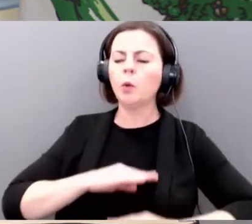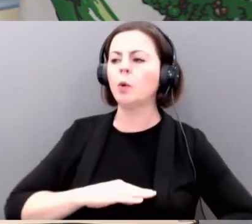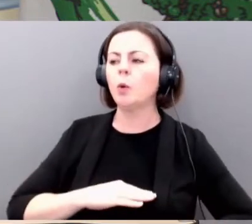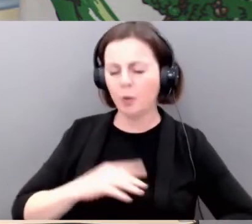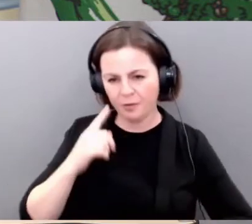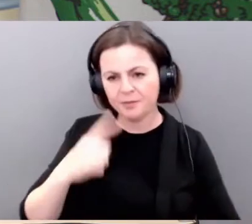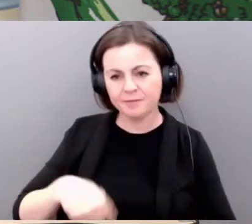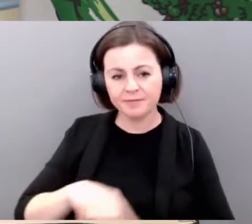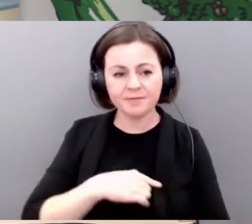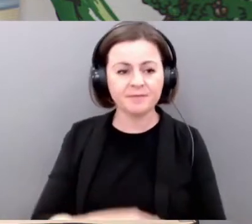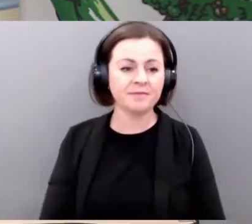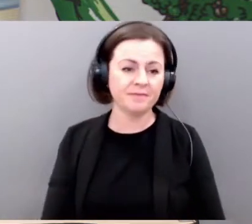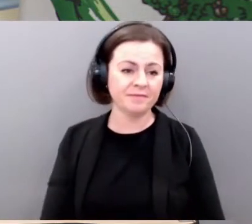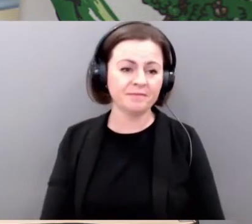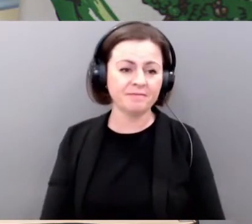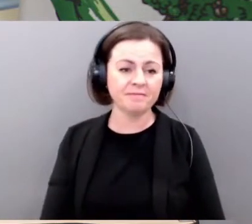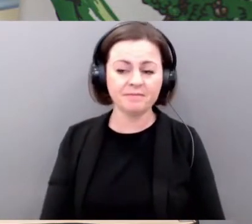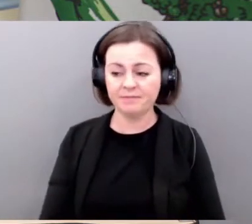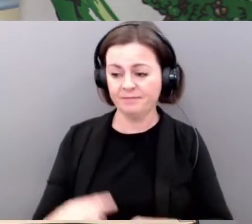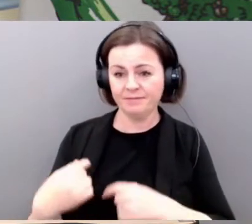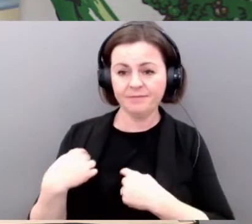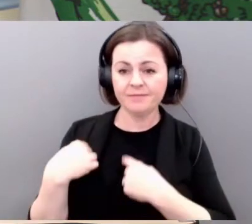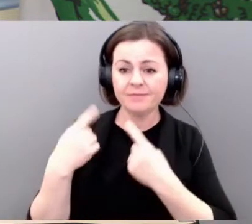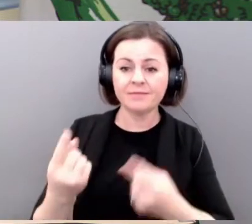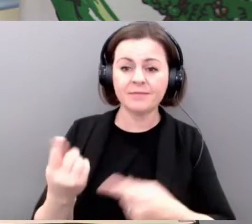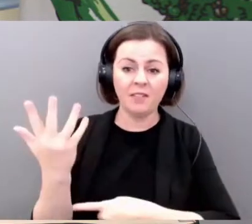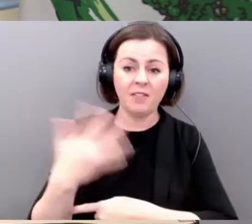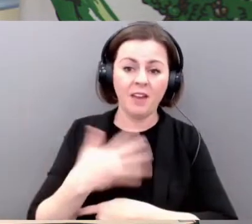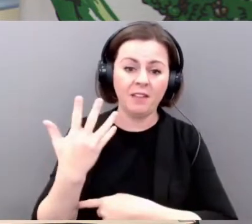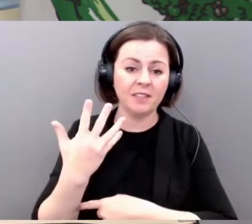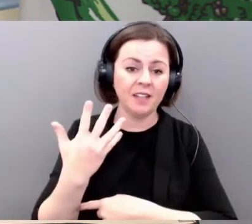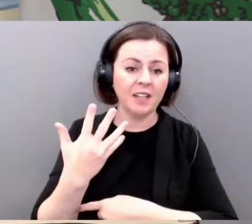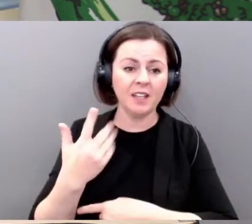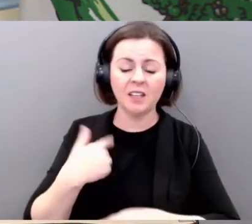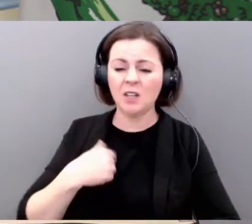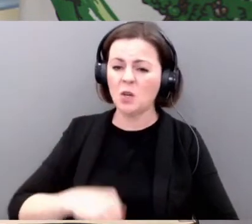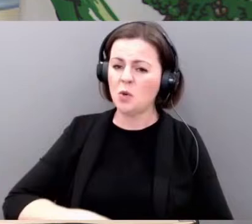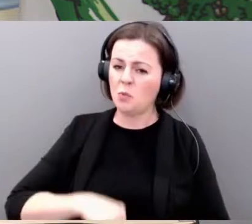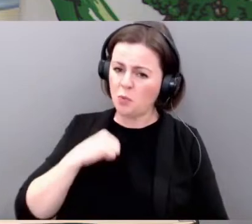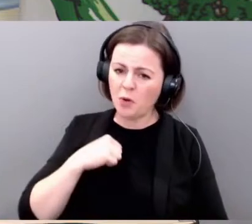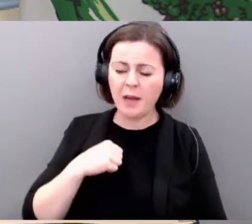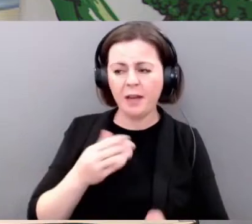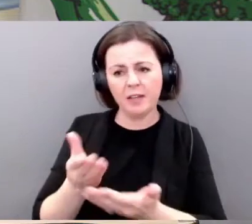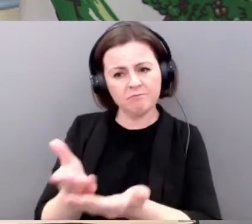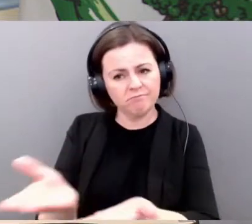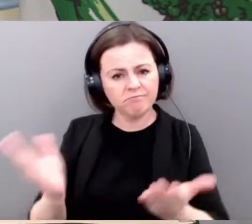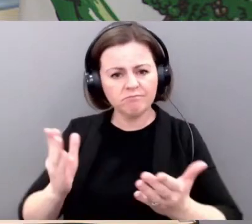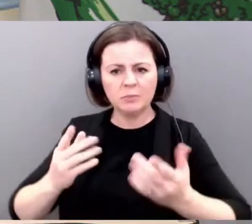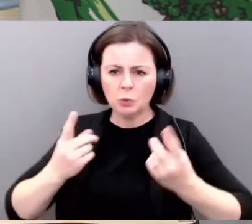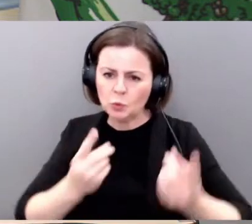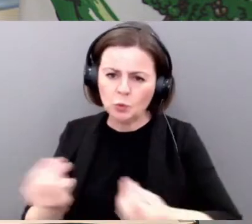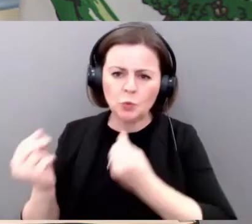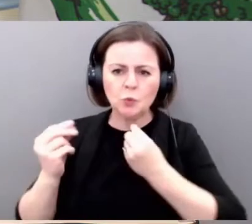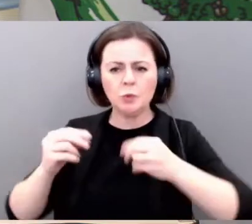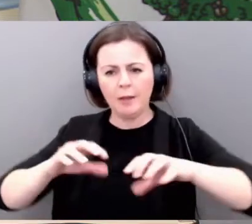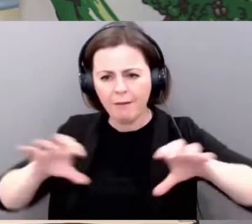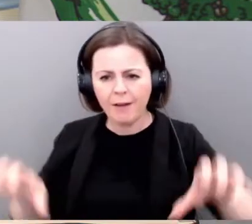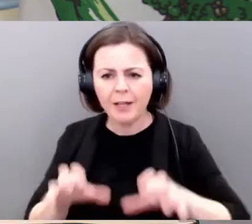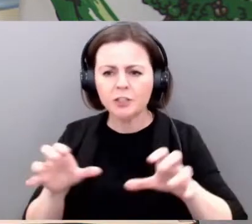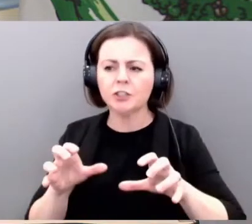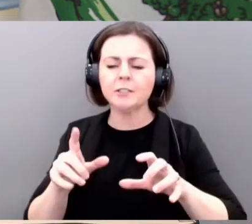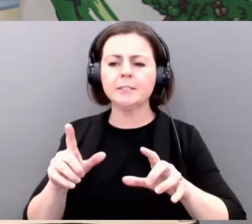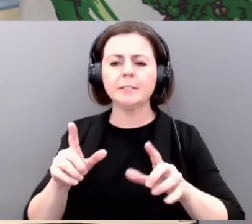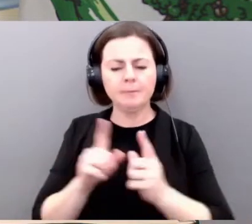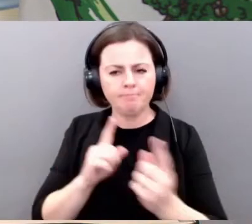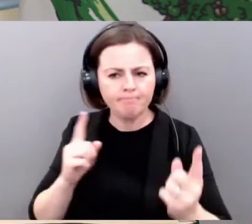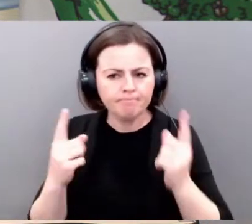very proud of the actions over these last 5 days and really throughout that has allowed us to sit here today and say more